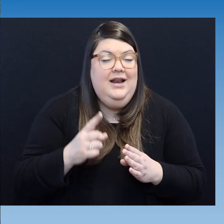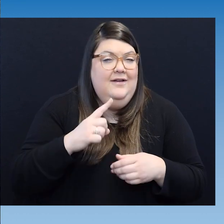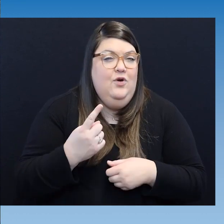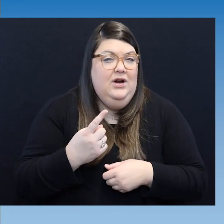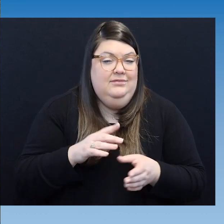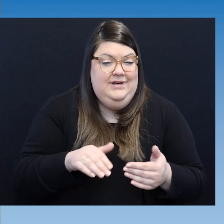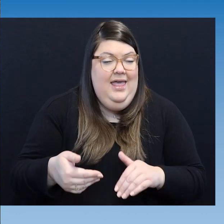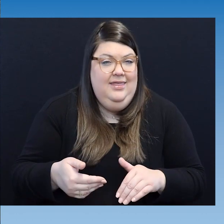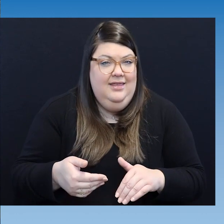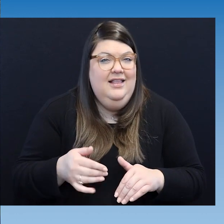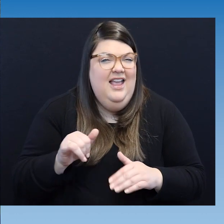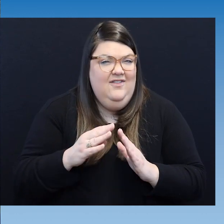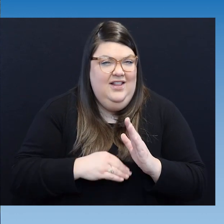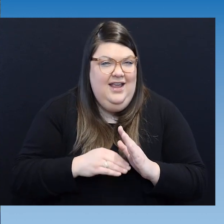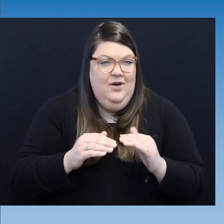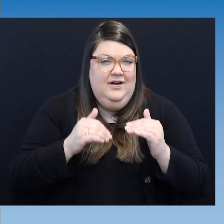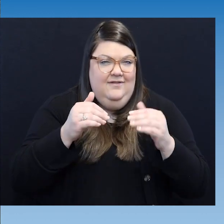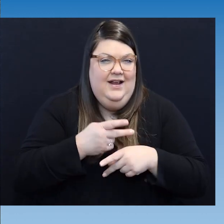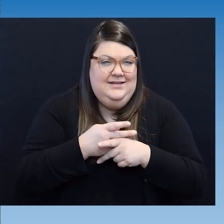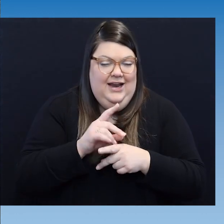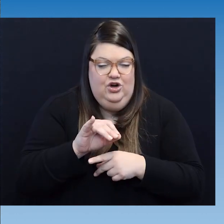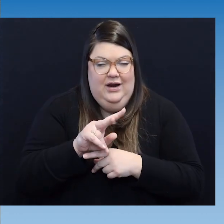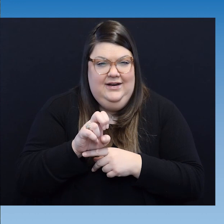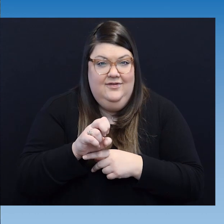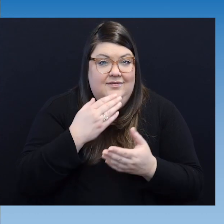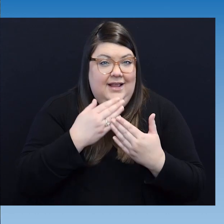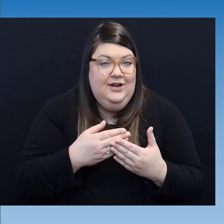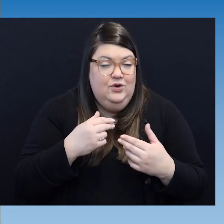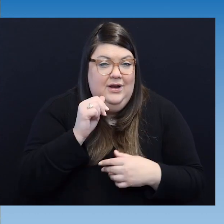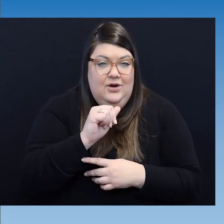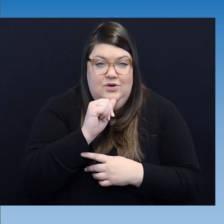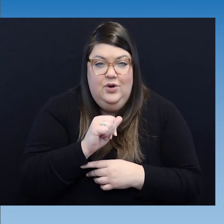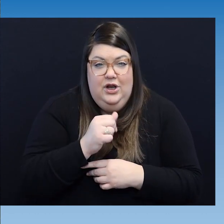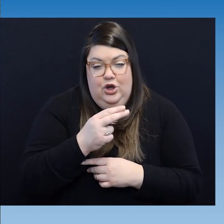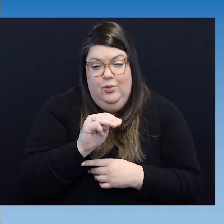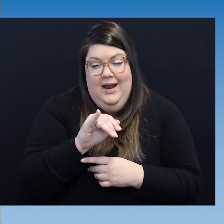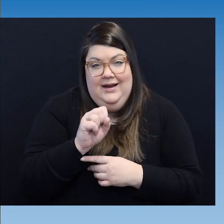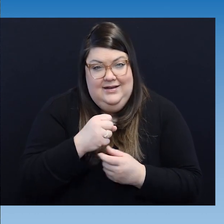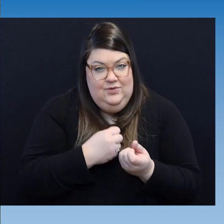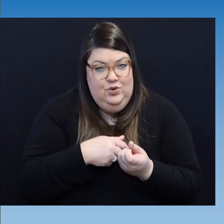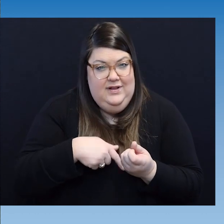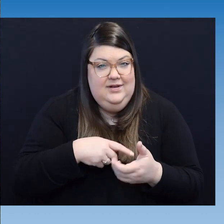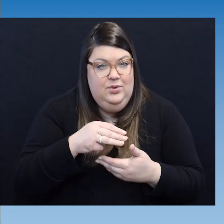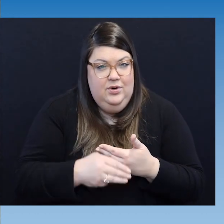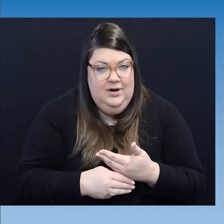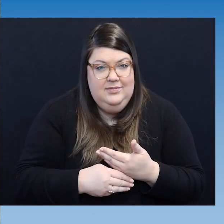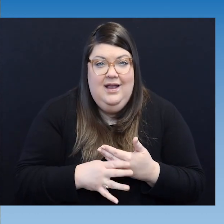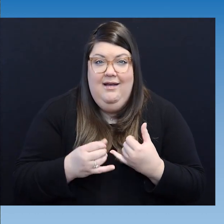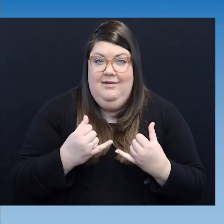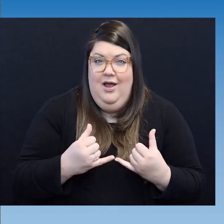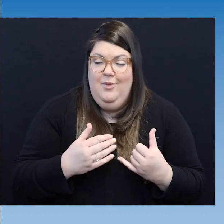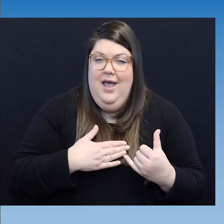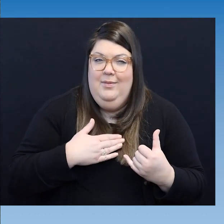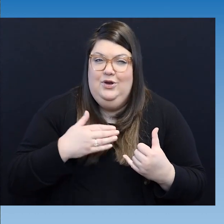as filling out an advanced care directive. We want to thank the Arizona Humanities for support of these programs. And right at this point,